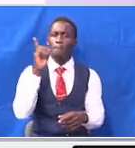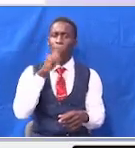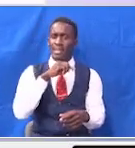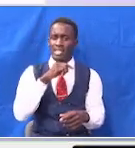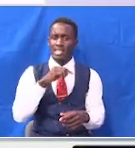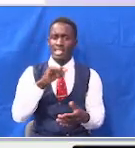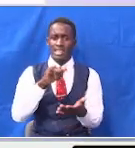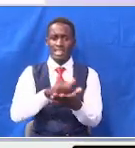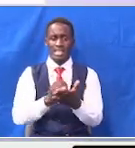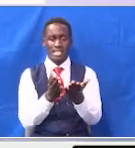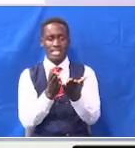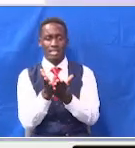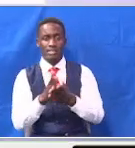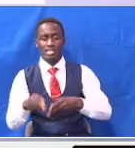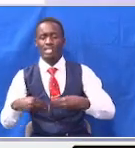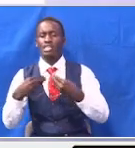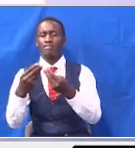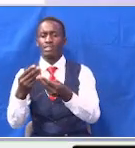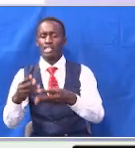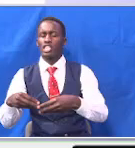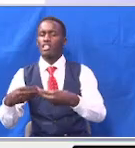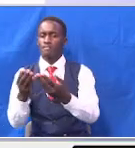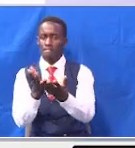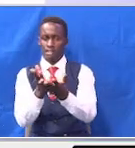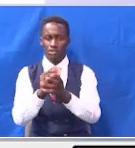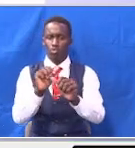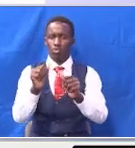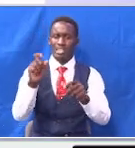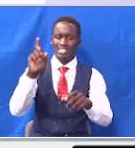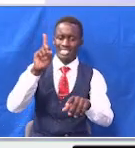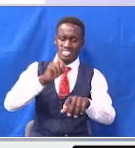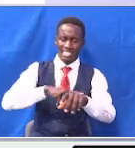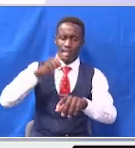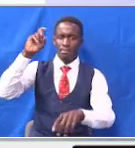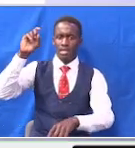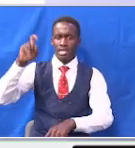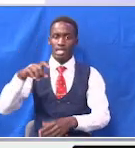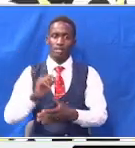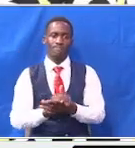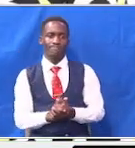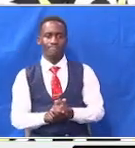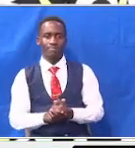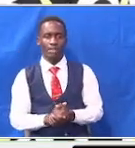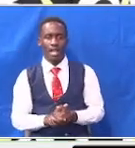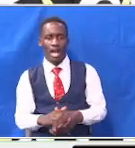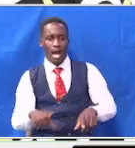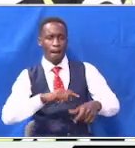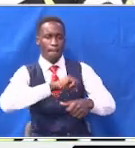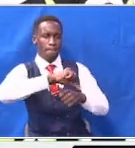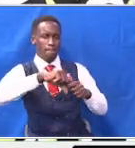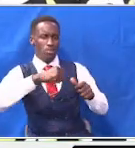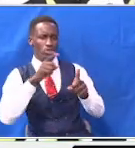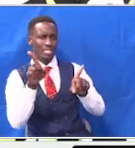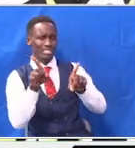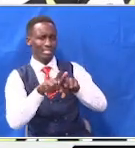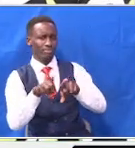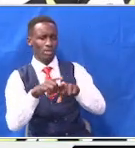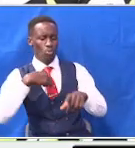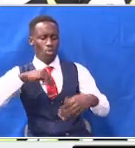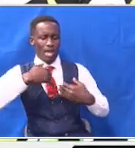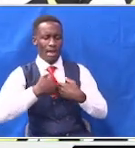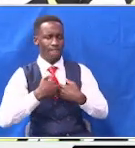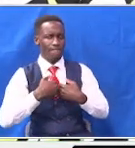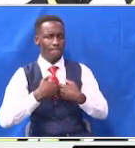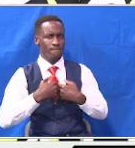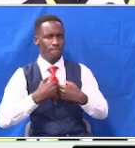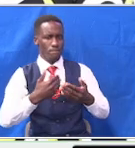providers provide service when patients go for care. By the way, on that matter, we had a